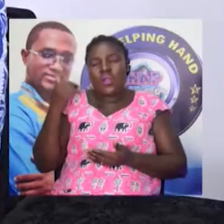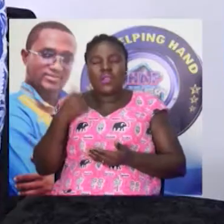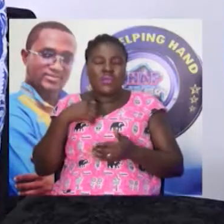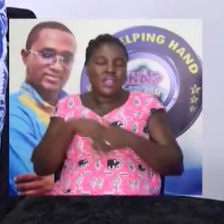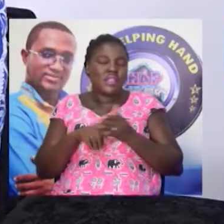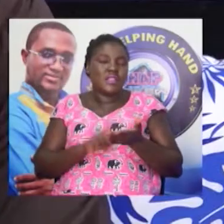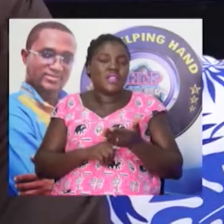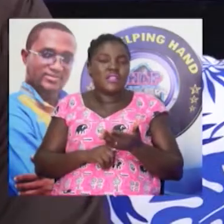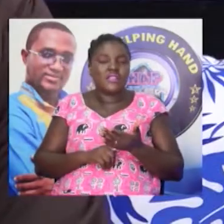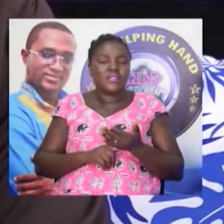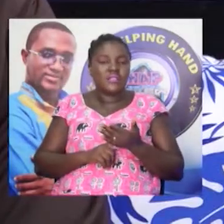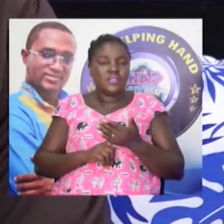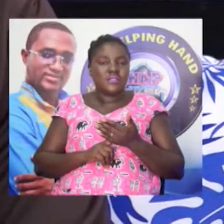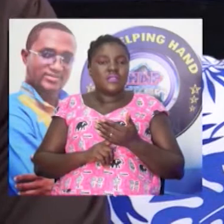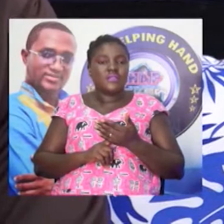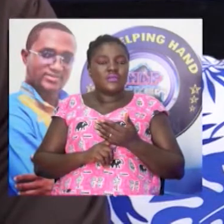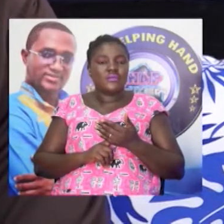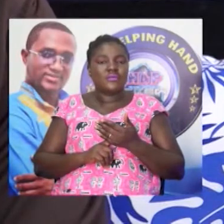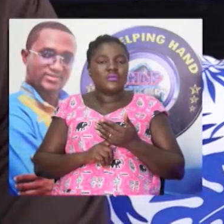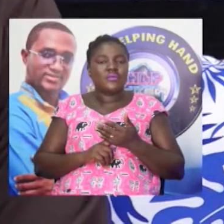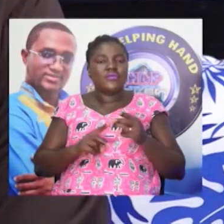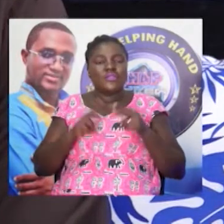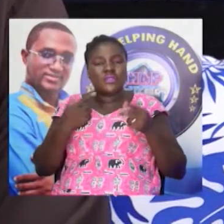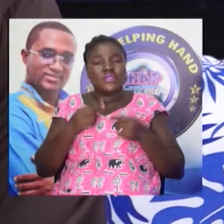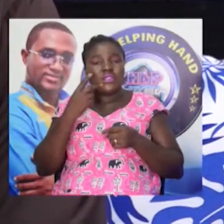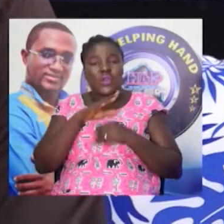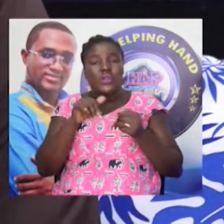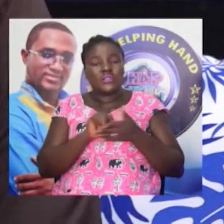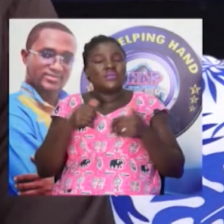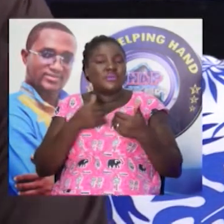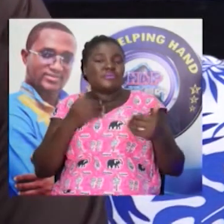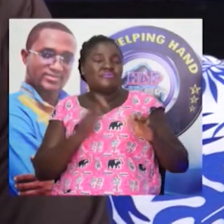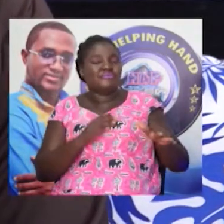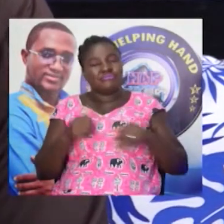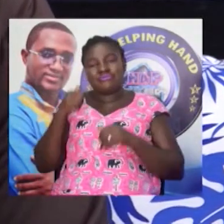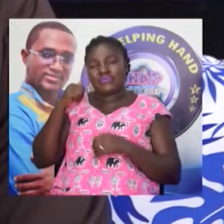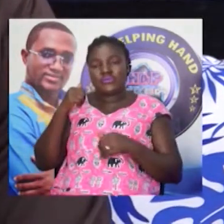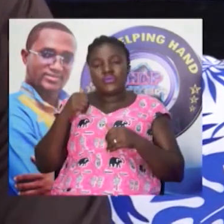So even, and when you look at the discrimination that I just talked about, even in my own house, my mother,